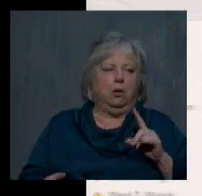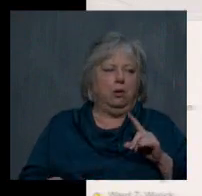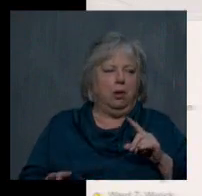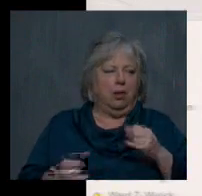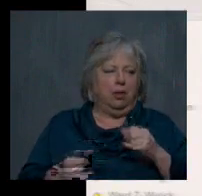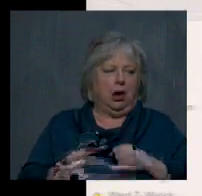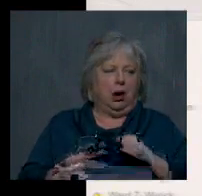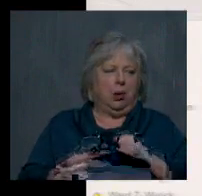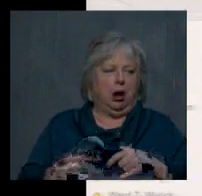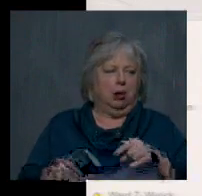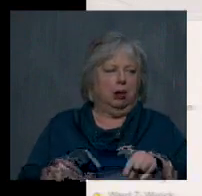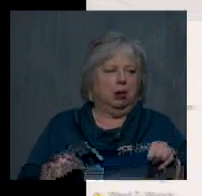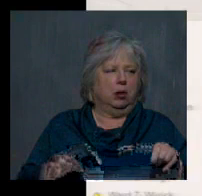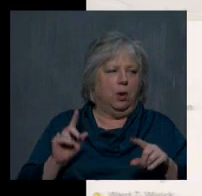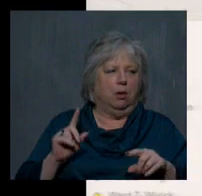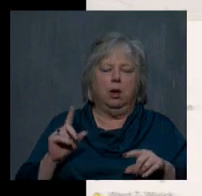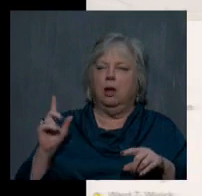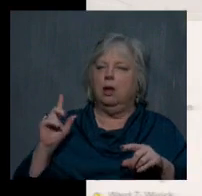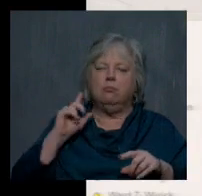On